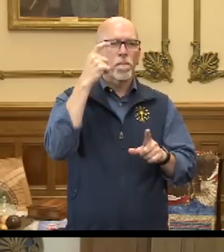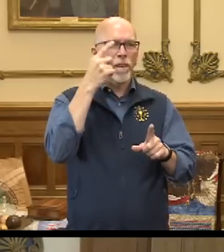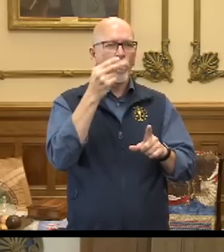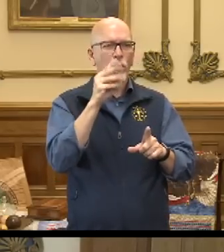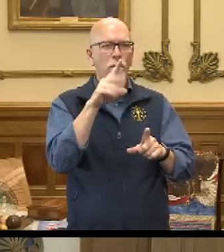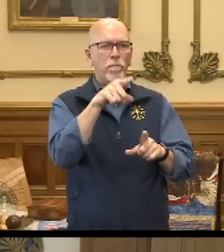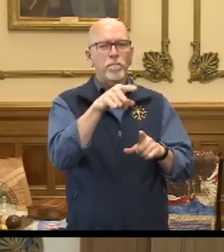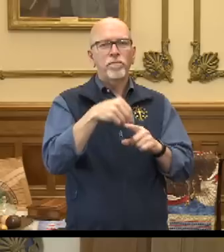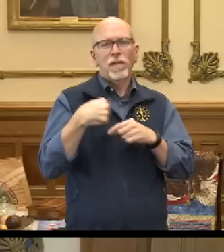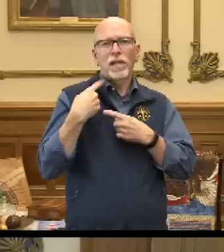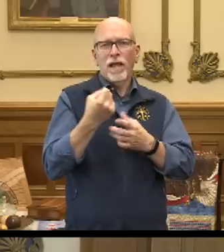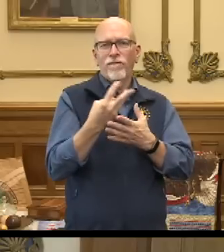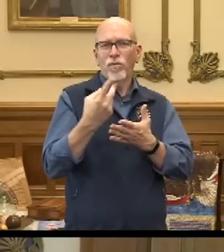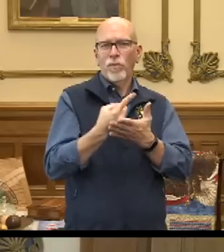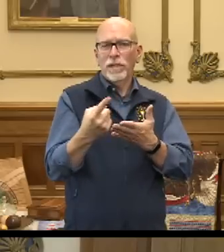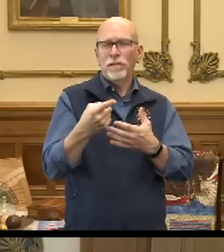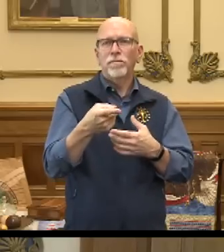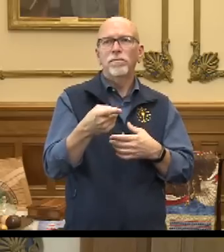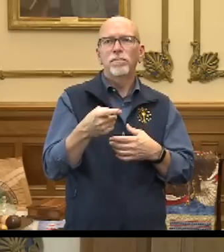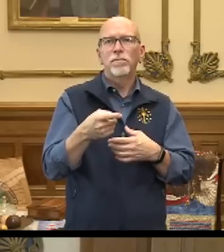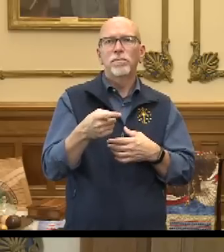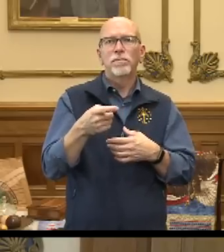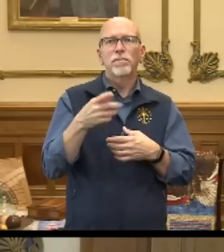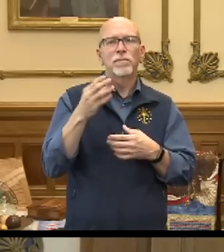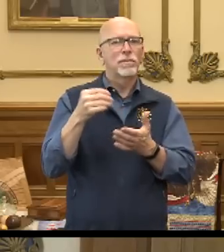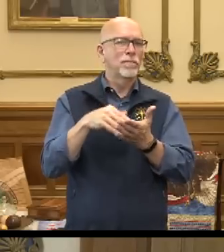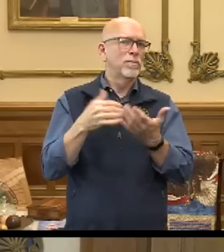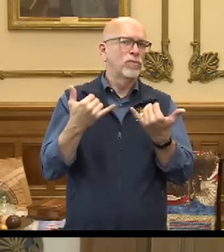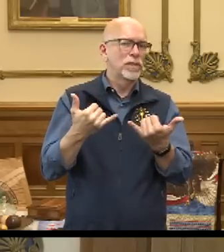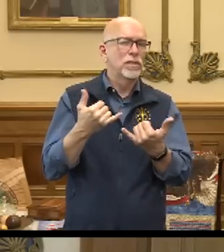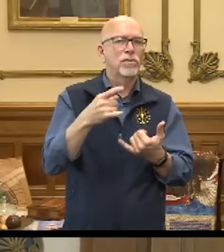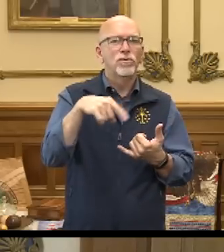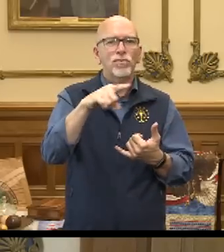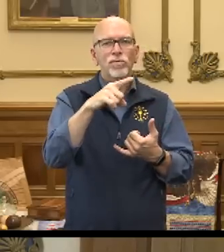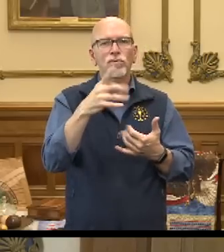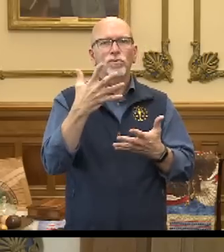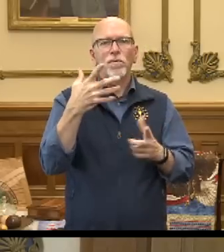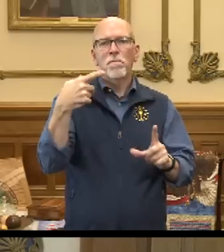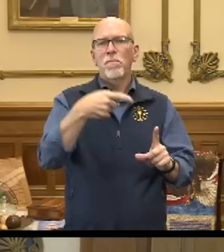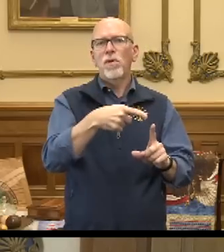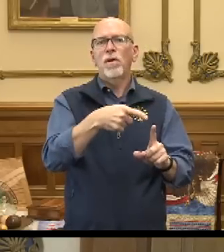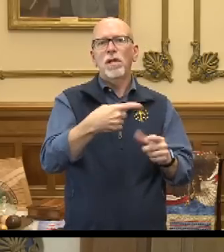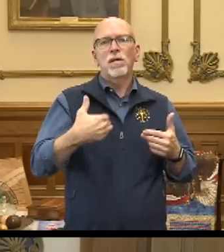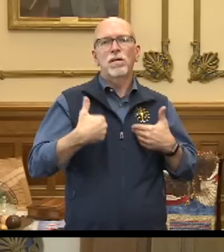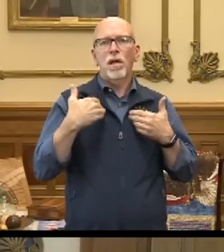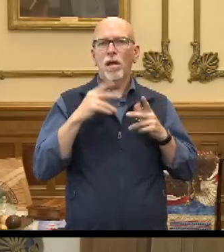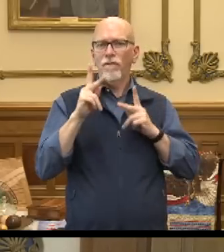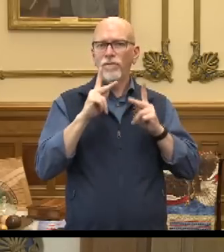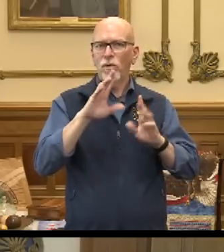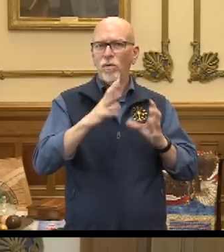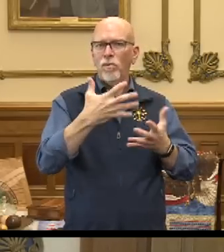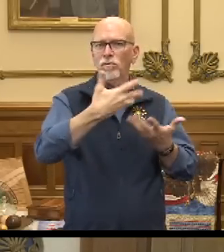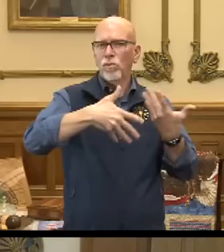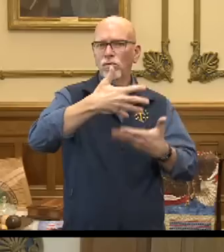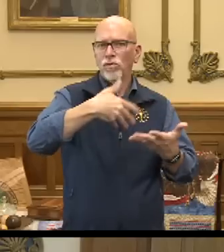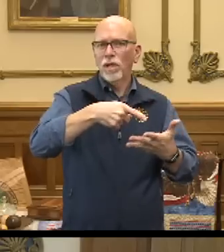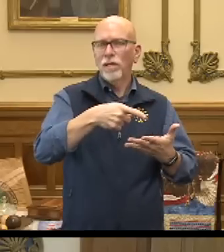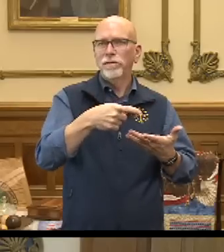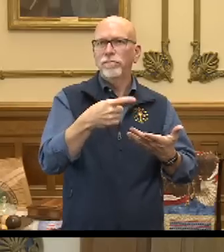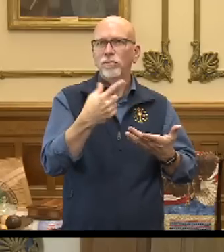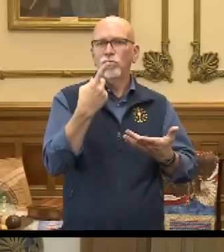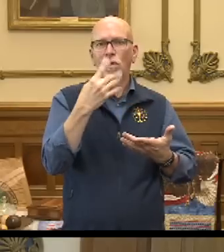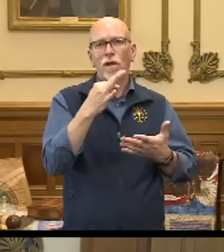Holcomb, for the past several weeks, and then again today, you all kind of pointed to younger folks socializing as being